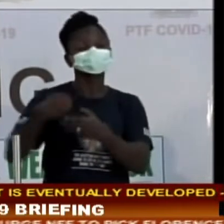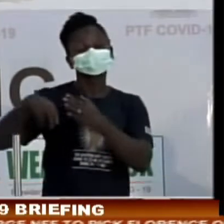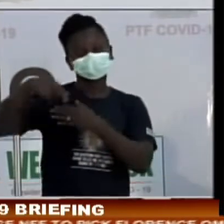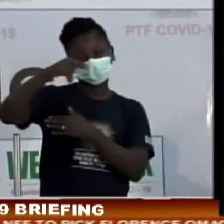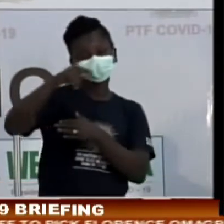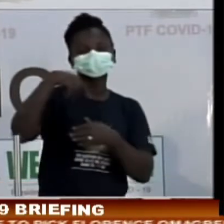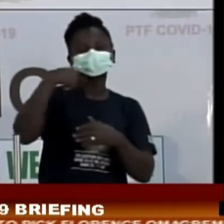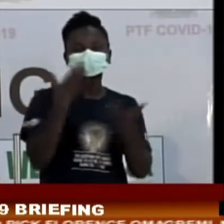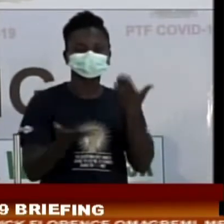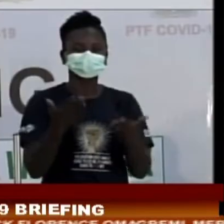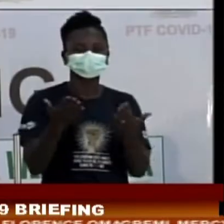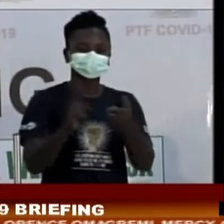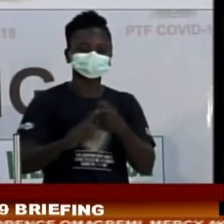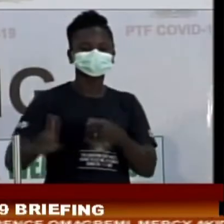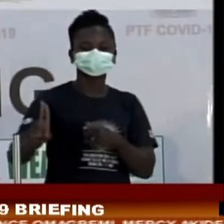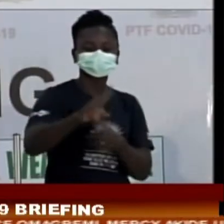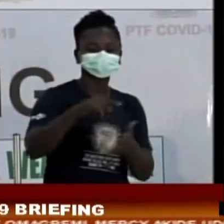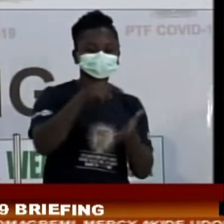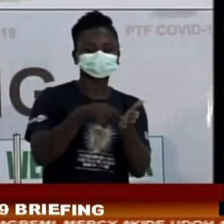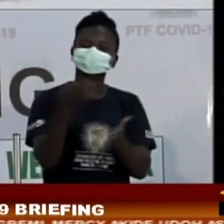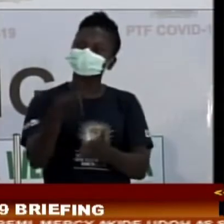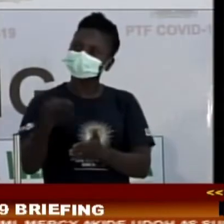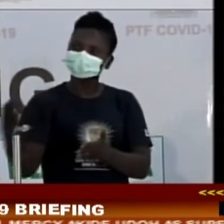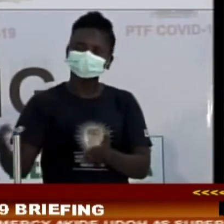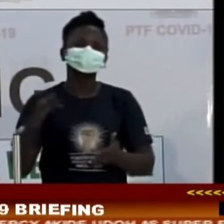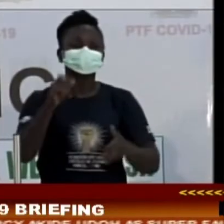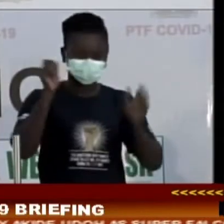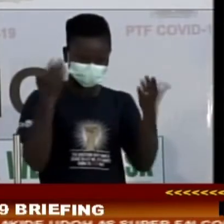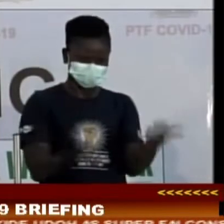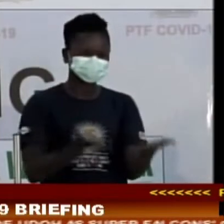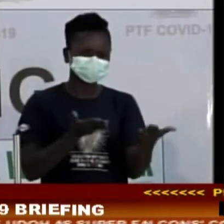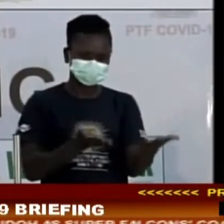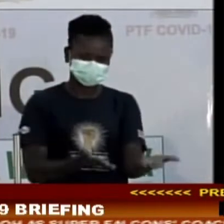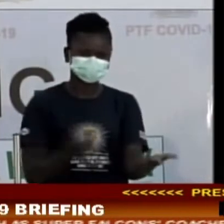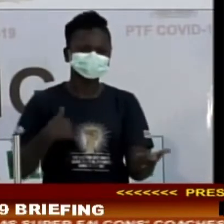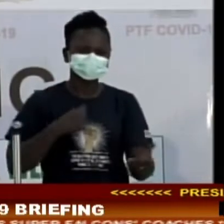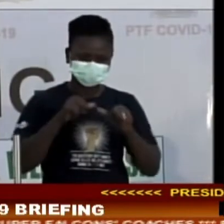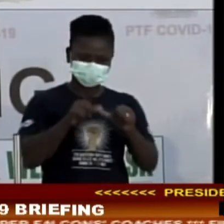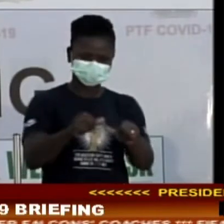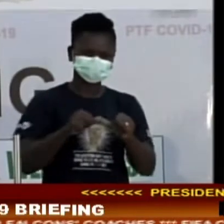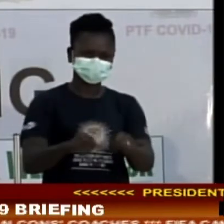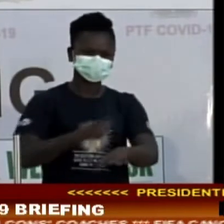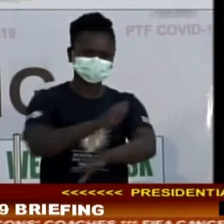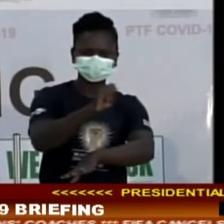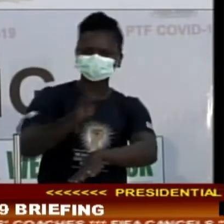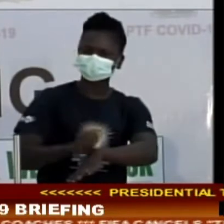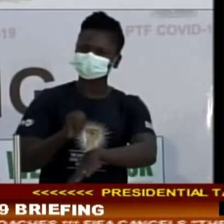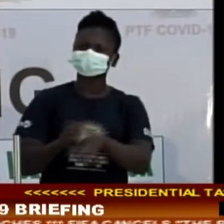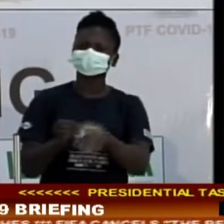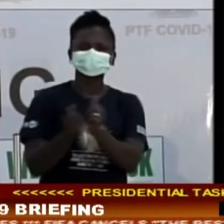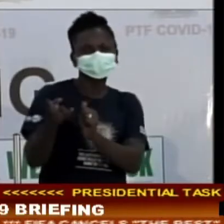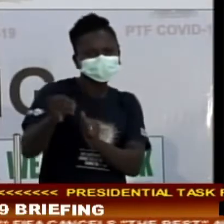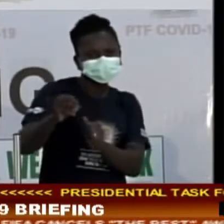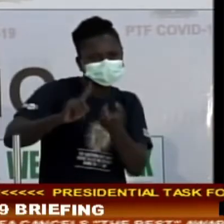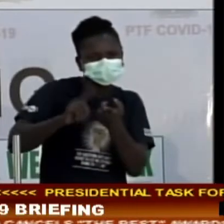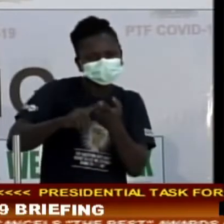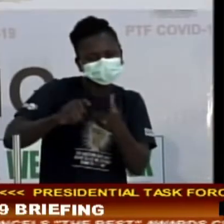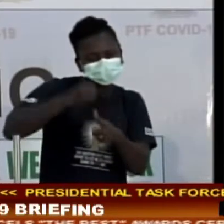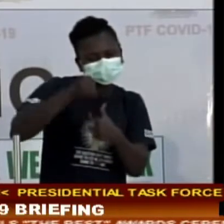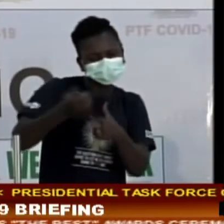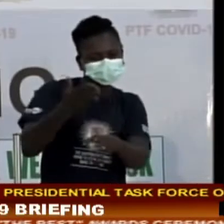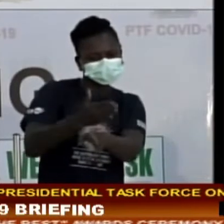to use these facilit they all available and we are continuously engaging with them to either